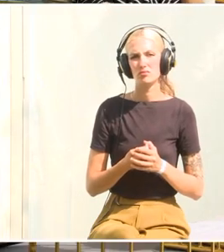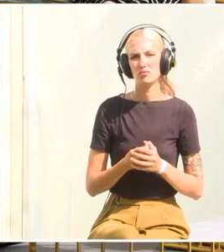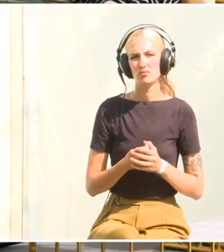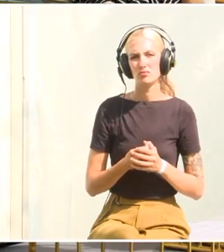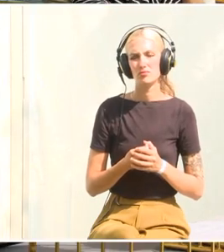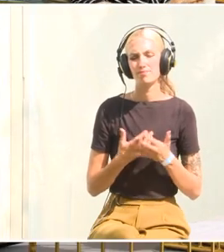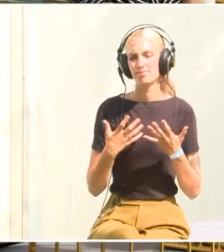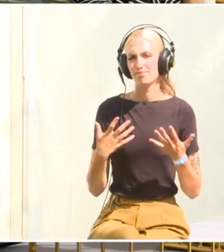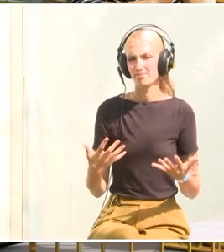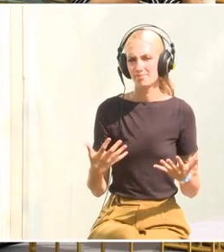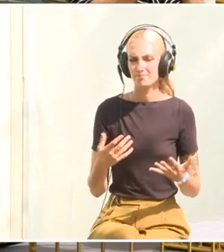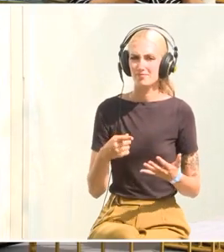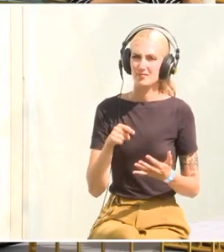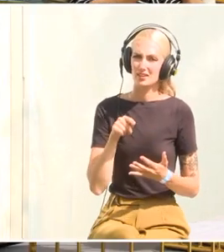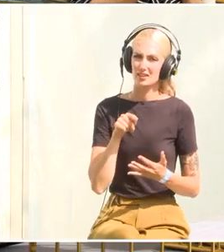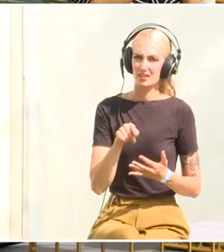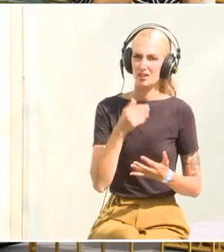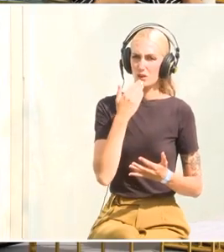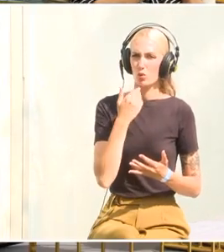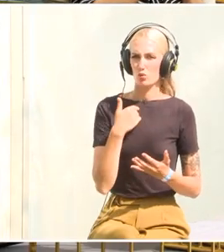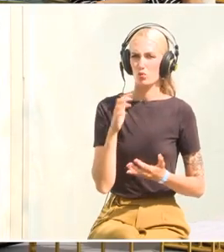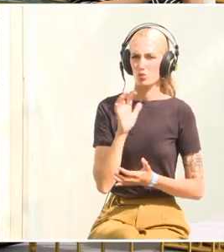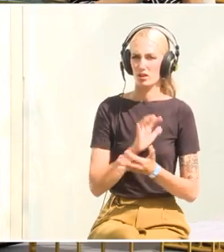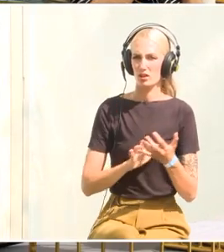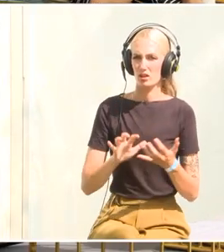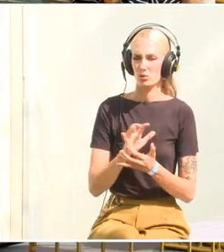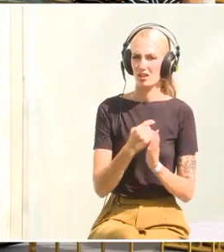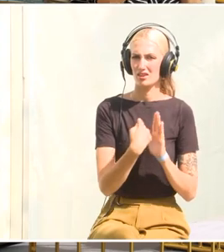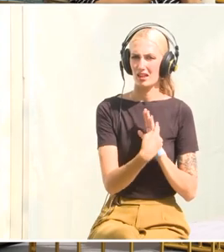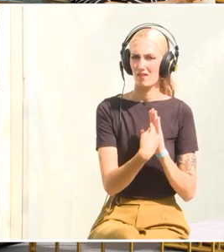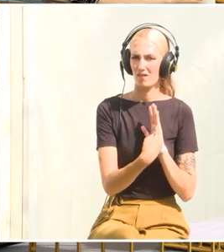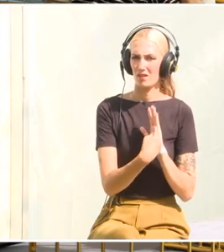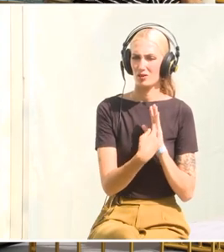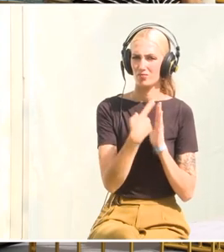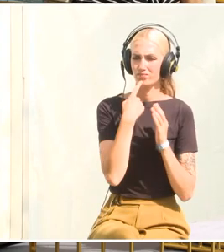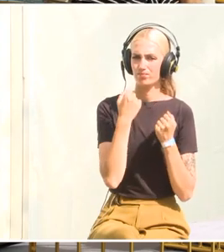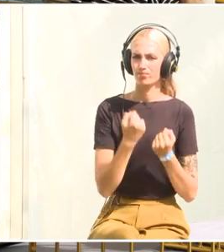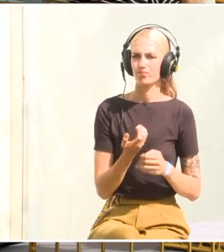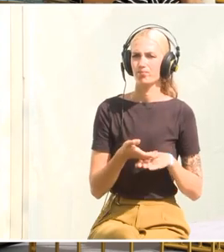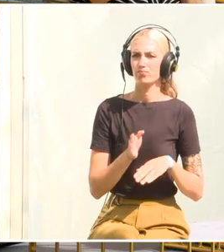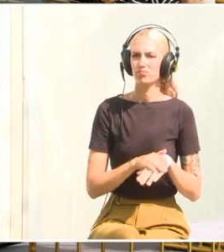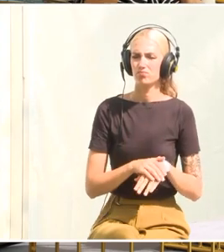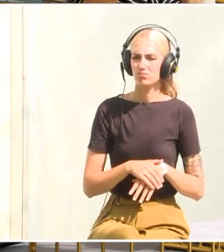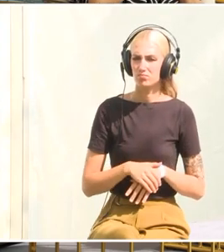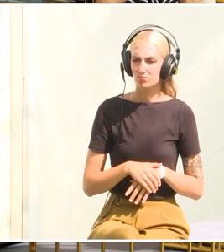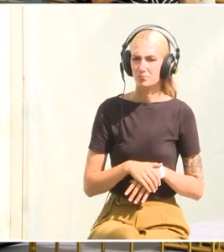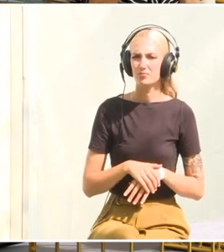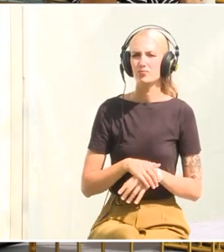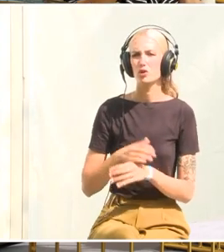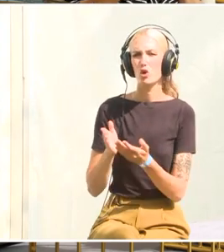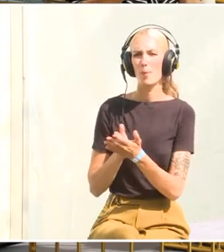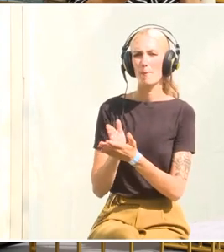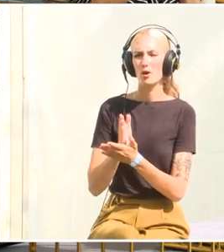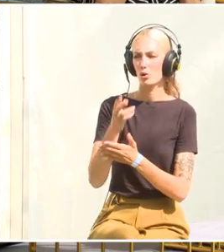Well, this is an incredibly difficult one to define, and this is once you start looking at policies. So